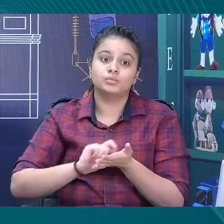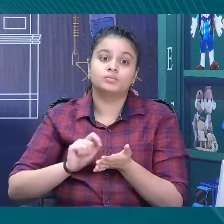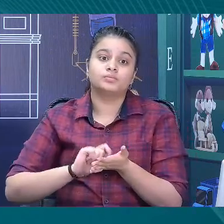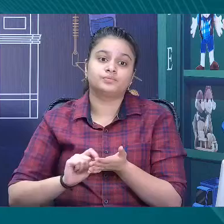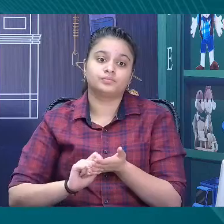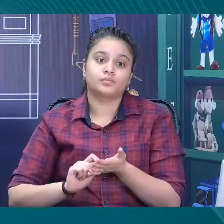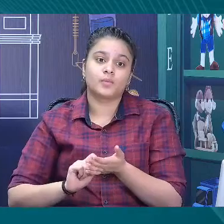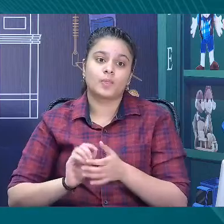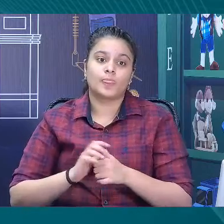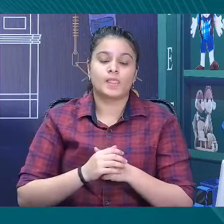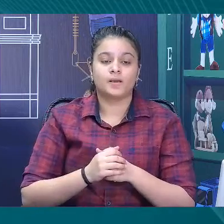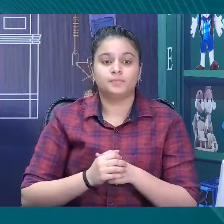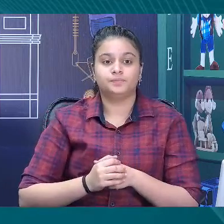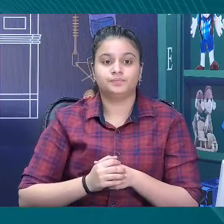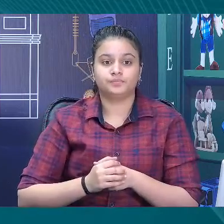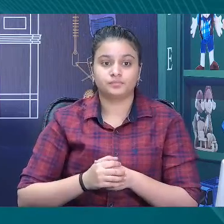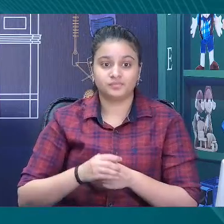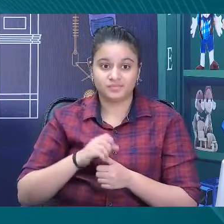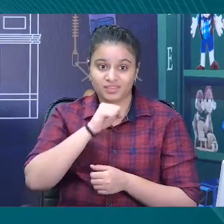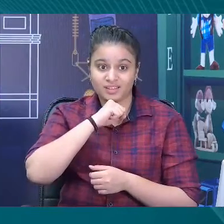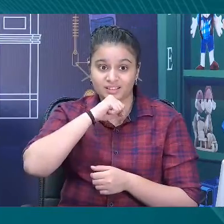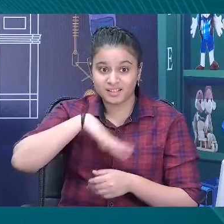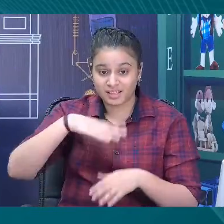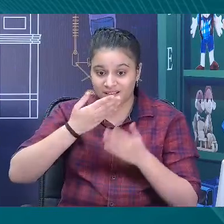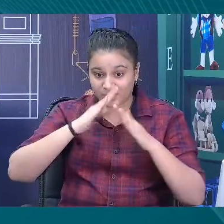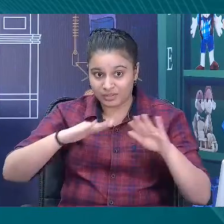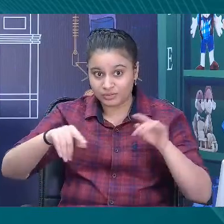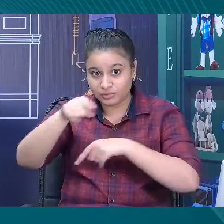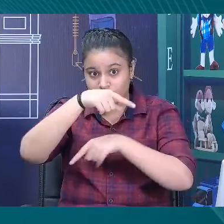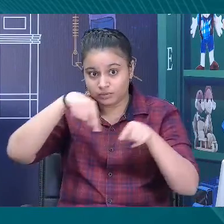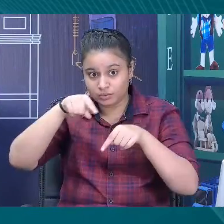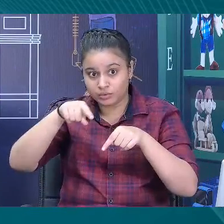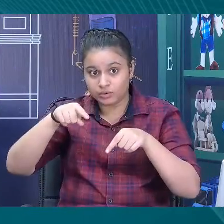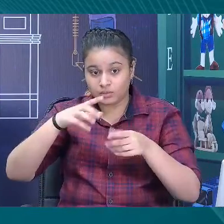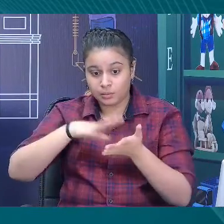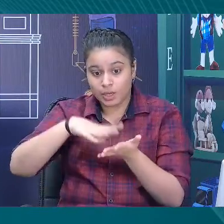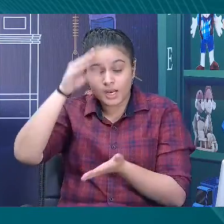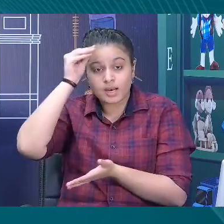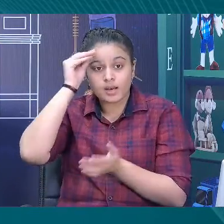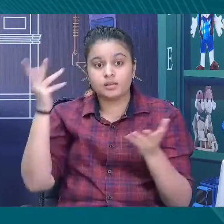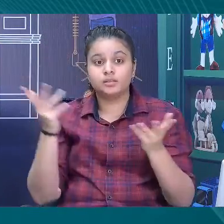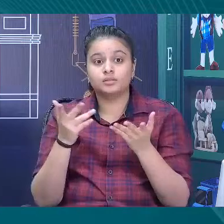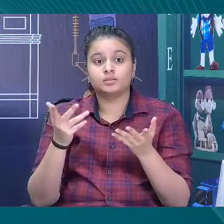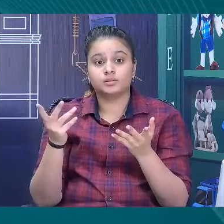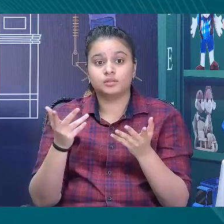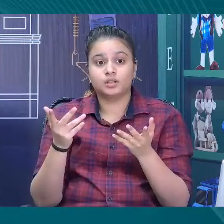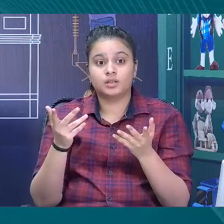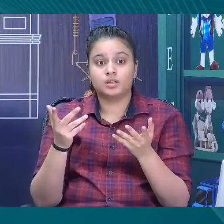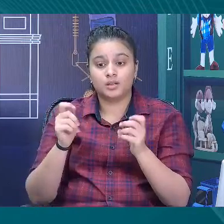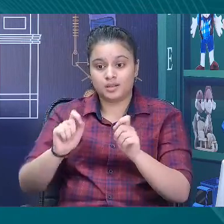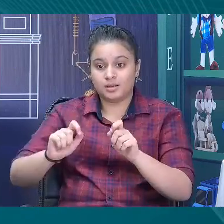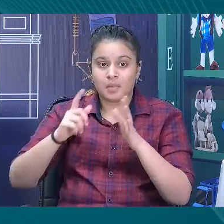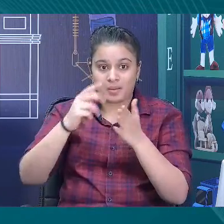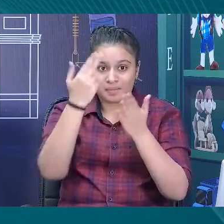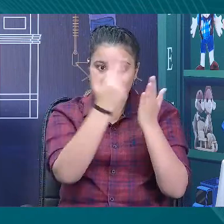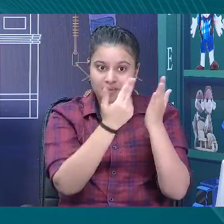for even with very young children, where they can actually show what they have learned maybe on a mind map, which with more